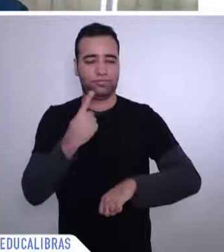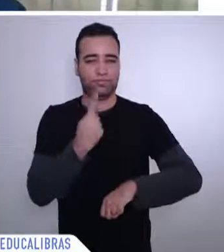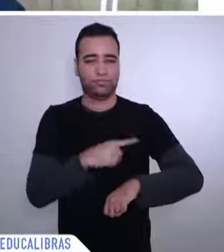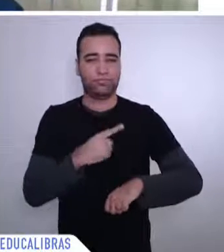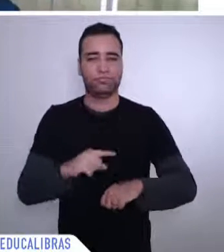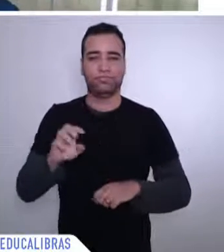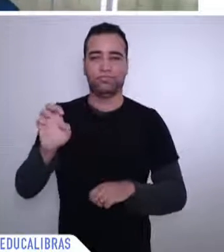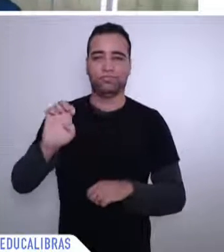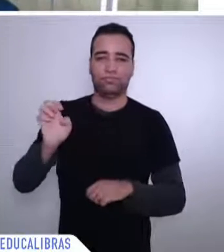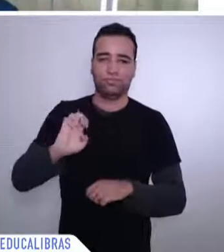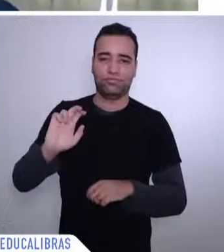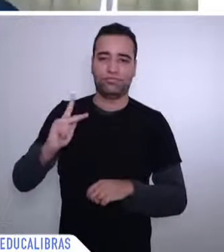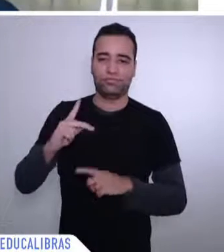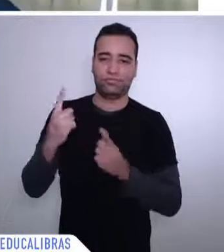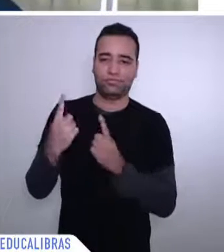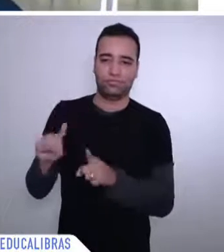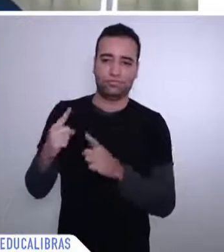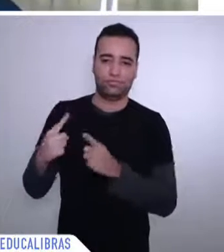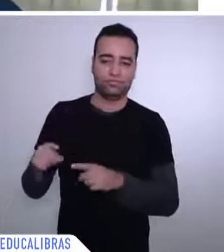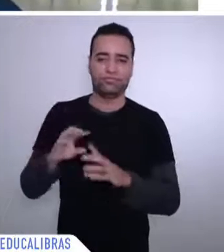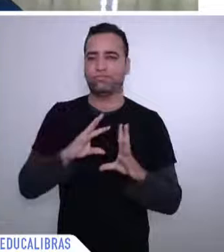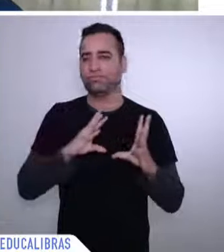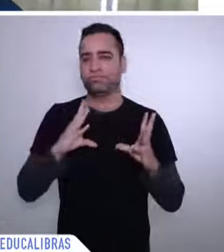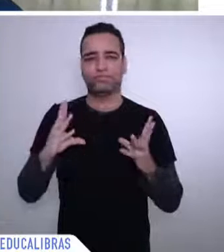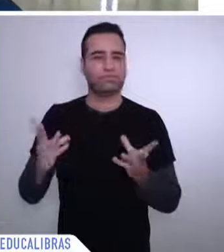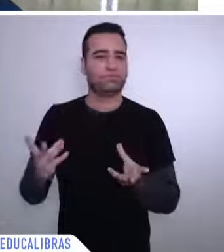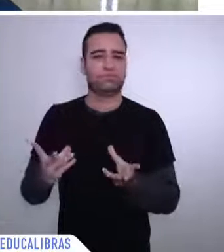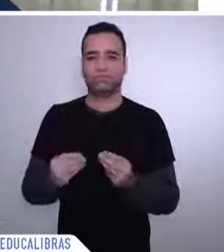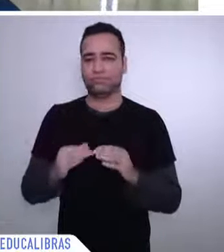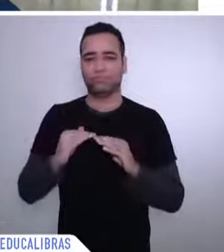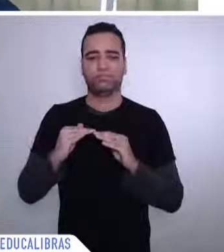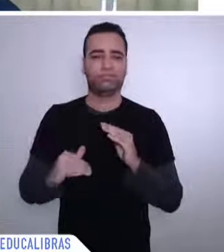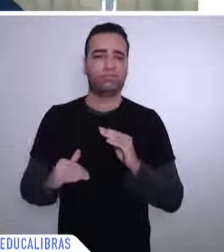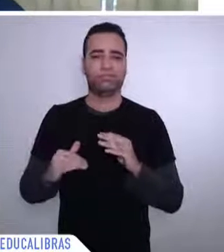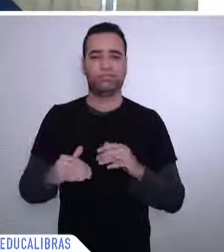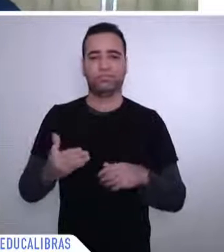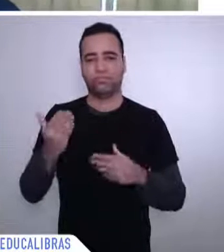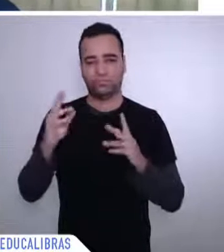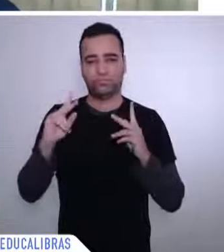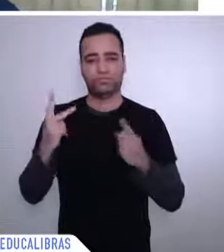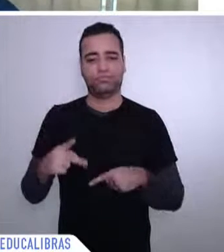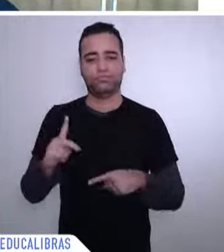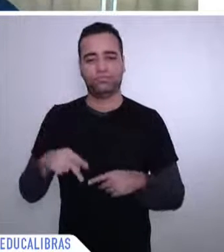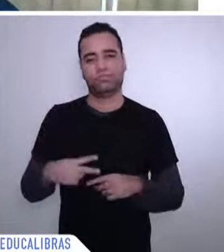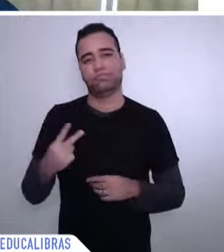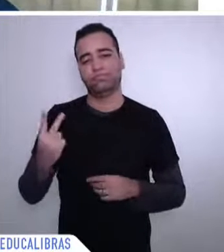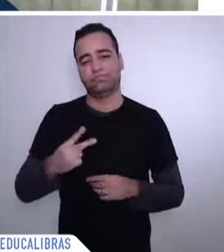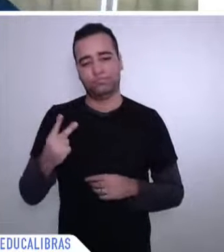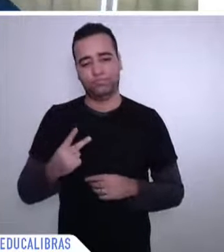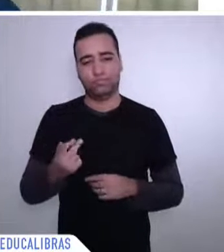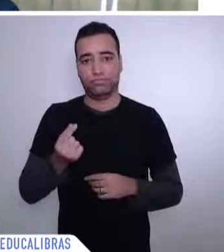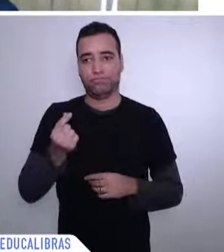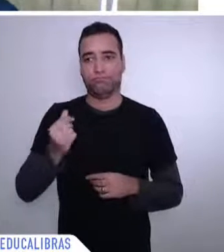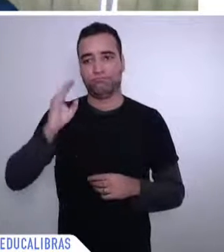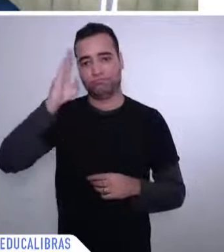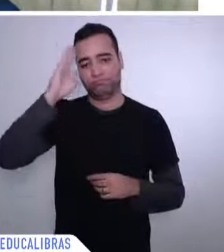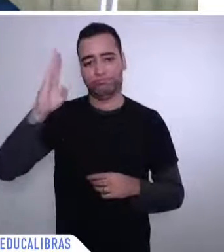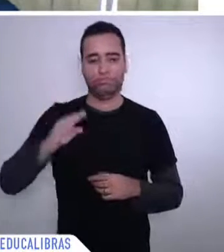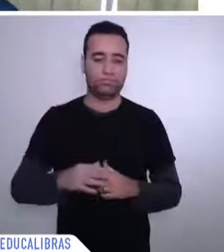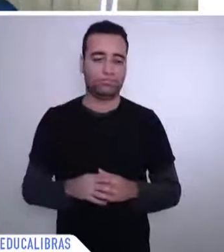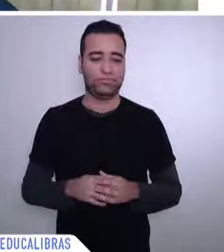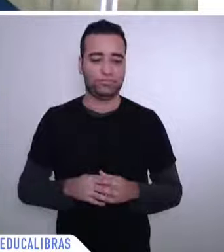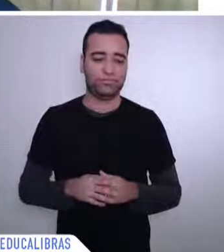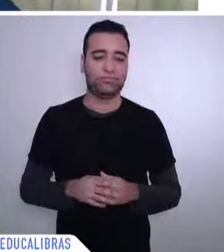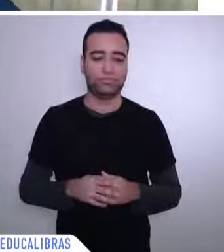facing walls that have been built due to racism and all sorts of discrimination, all discrimination that